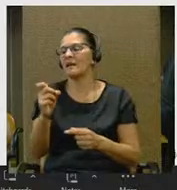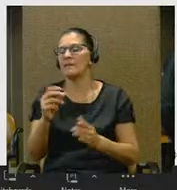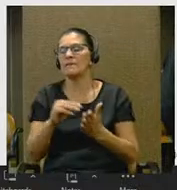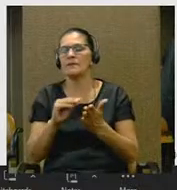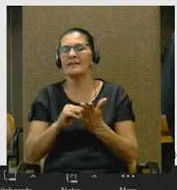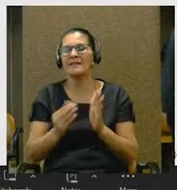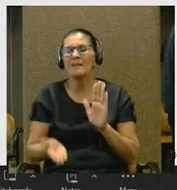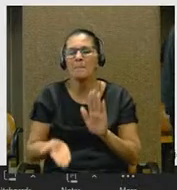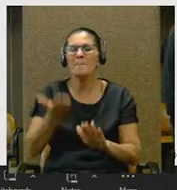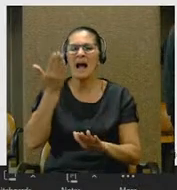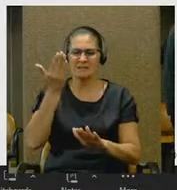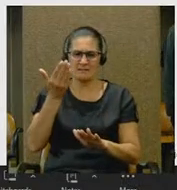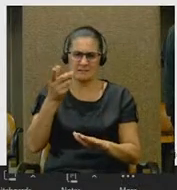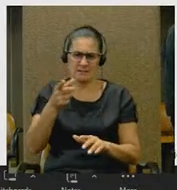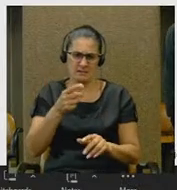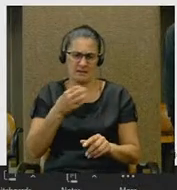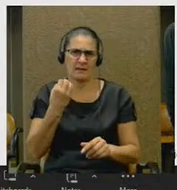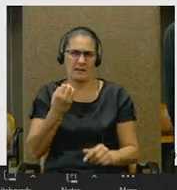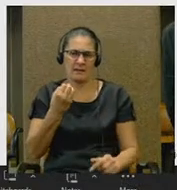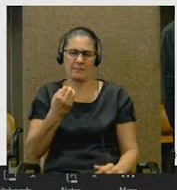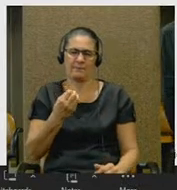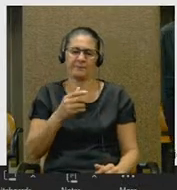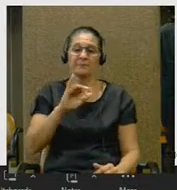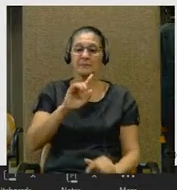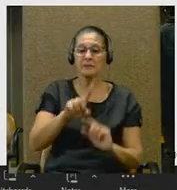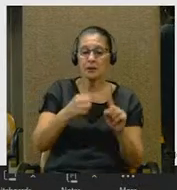other synthetic opioids that are much stronger than fentanyl.